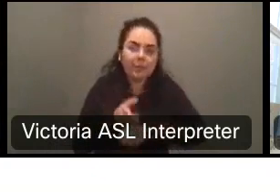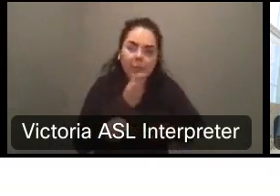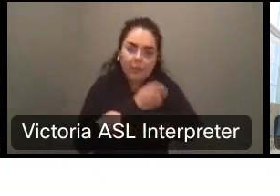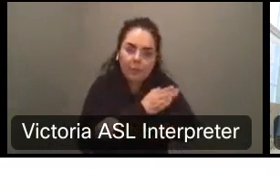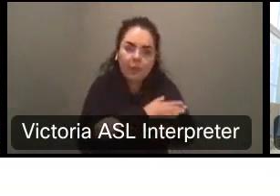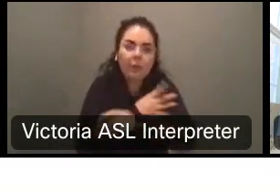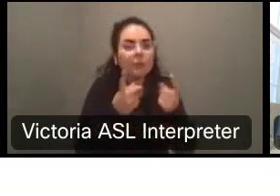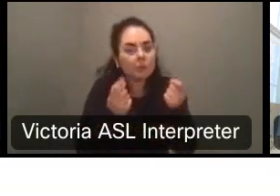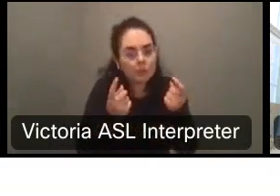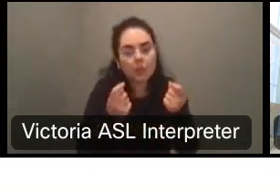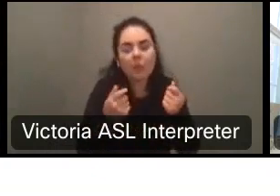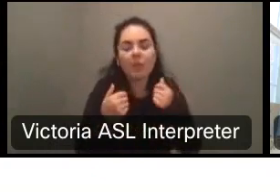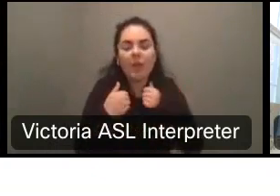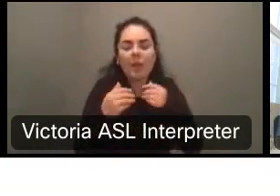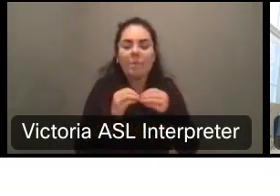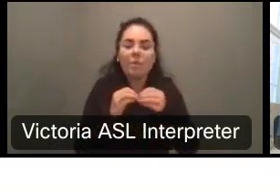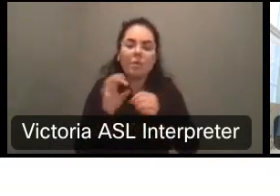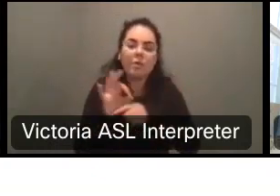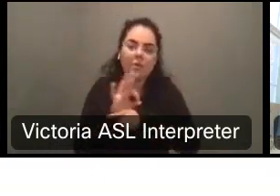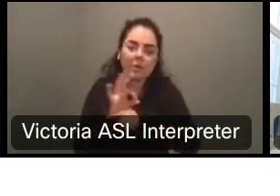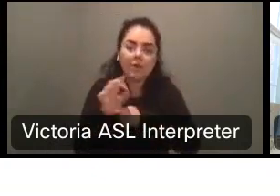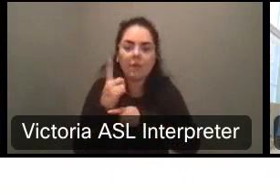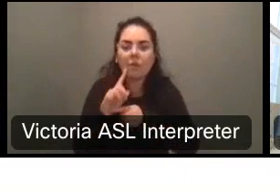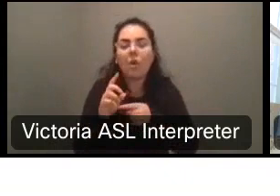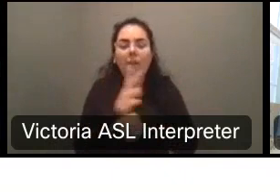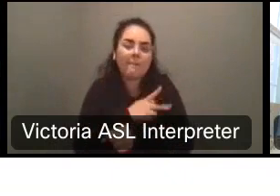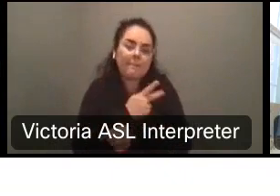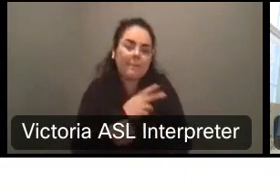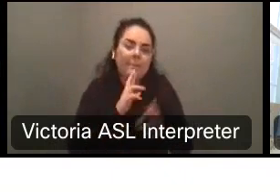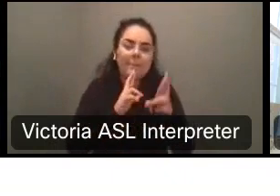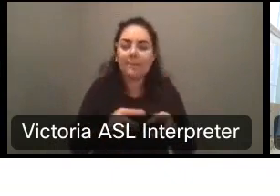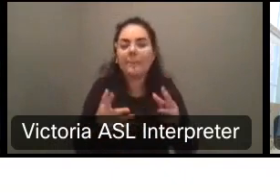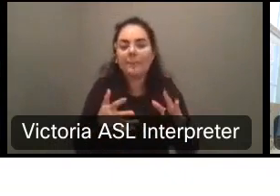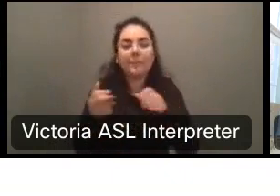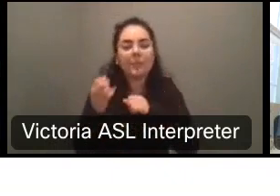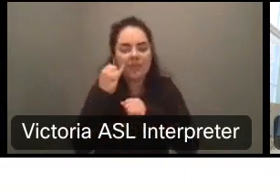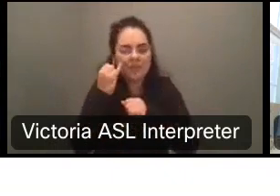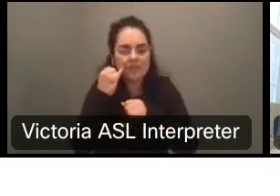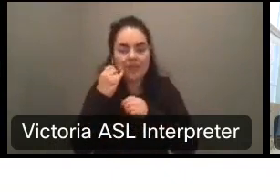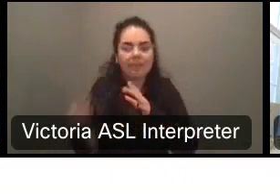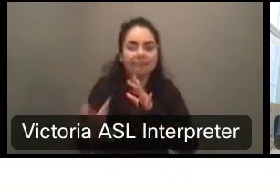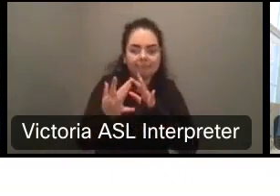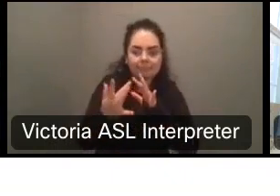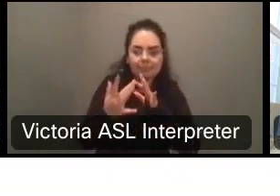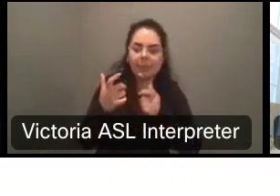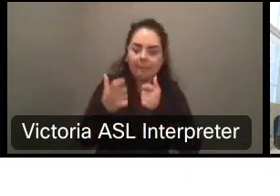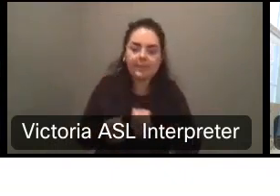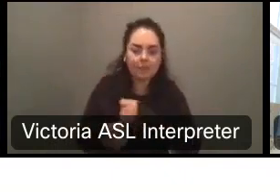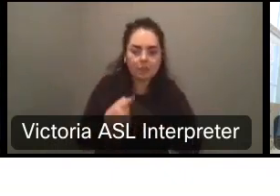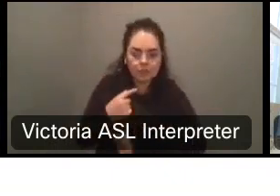we do that is we add more functionality for our patients, and we respond to them quicker when they talk to us, when they message us through